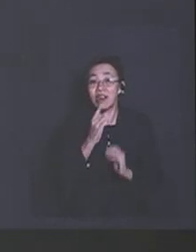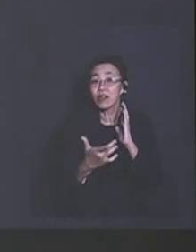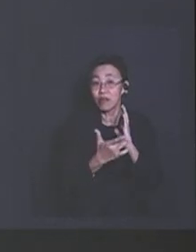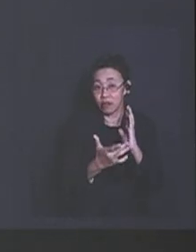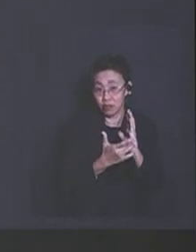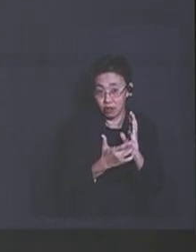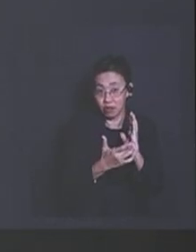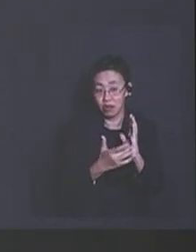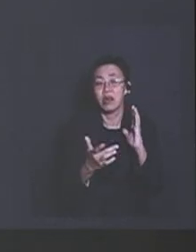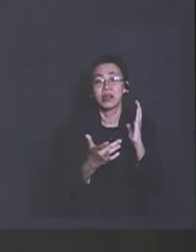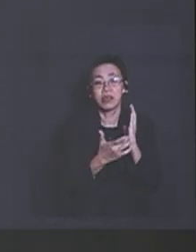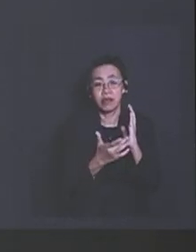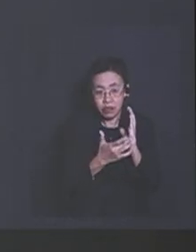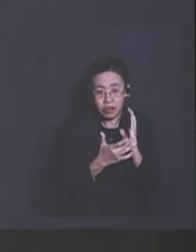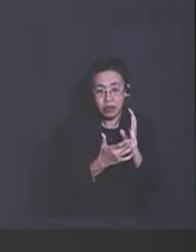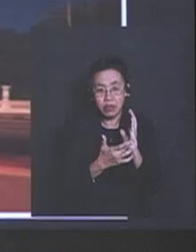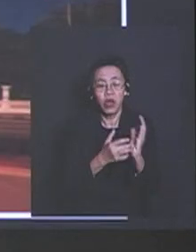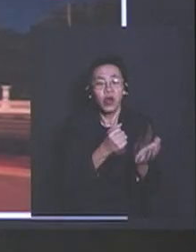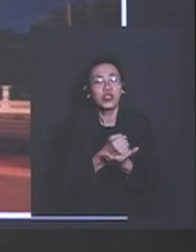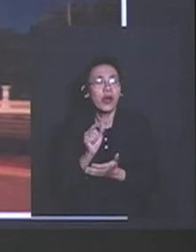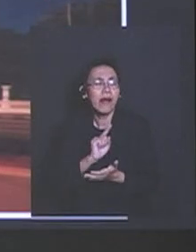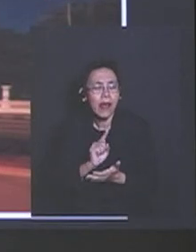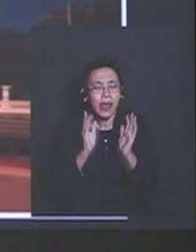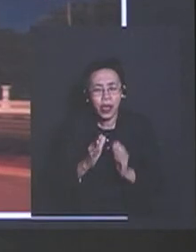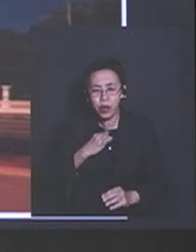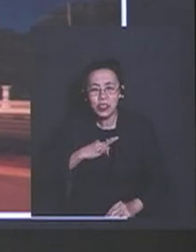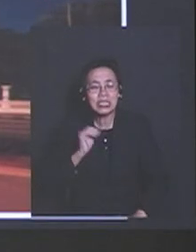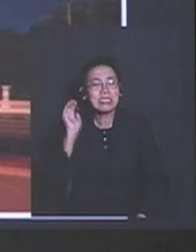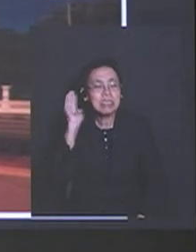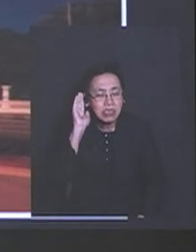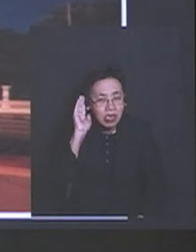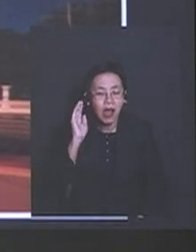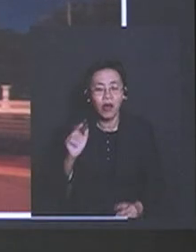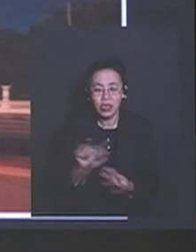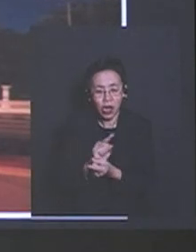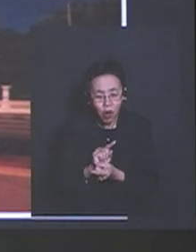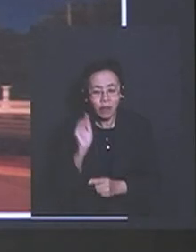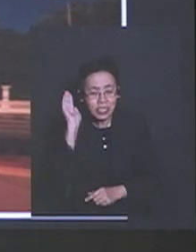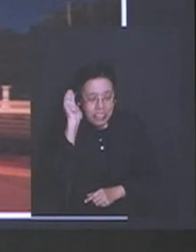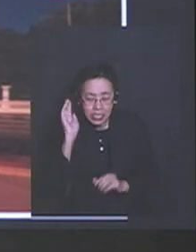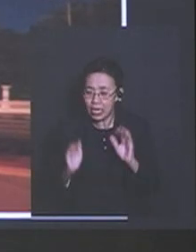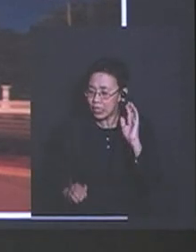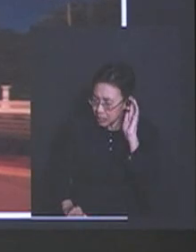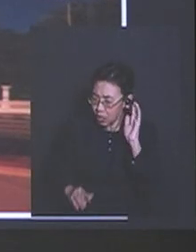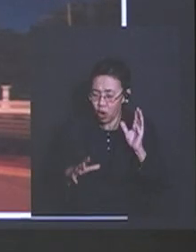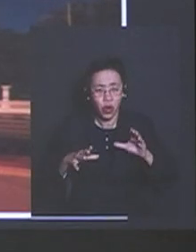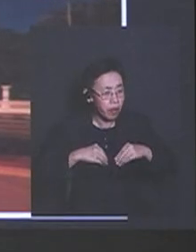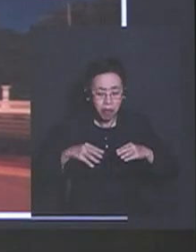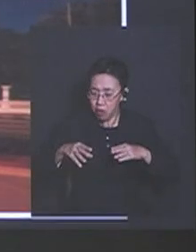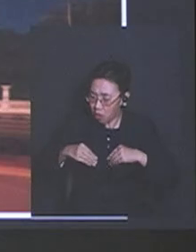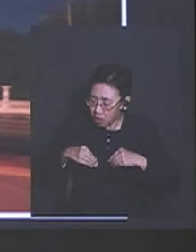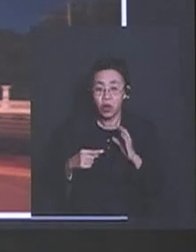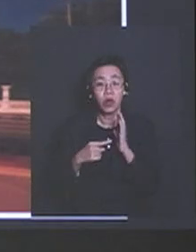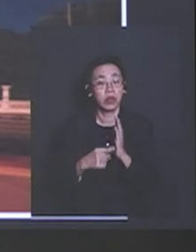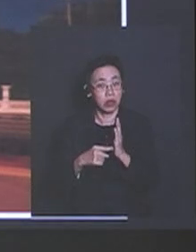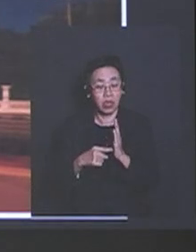and strengthen our social contract, how we can do it. For example, if we have something like this, how we can do it.